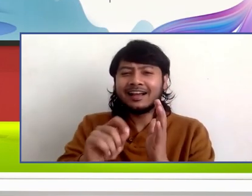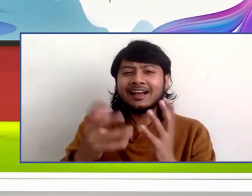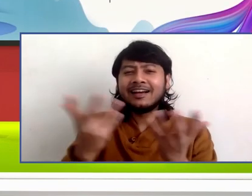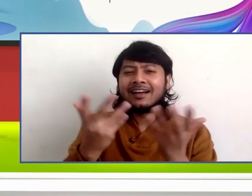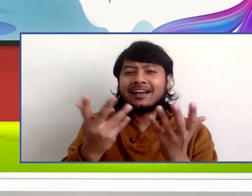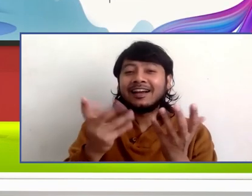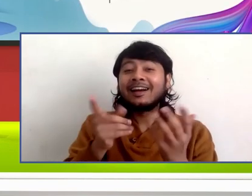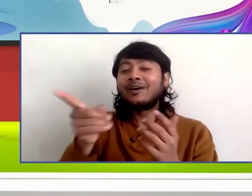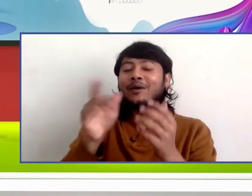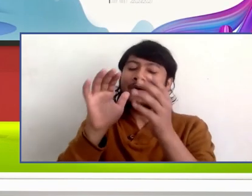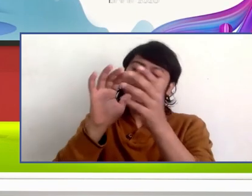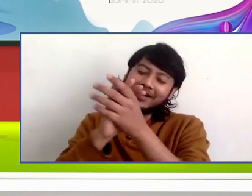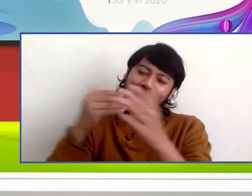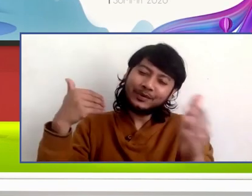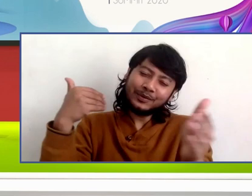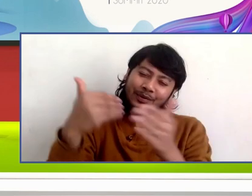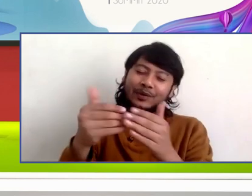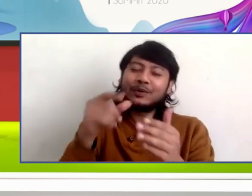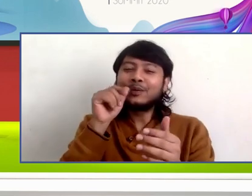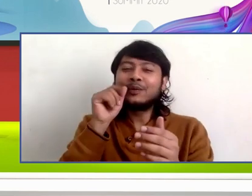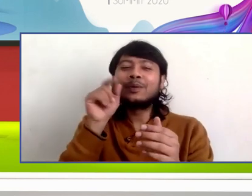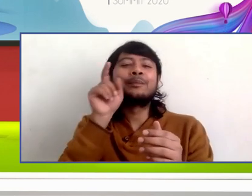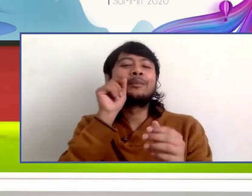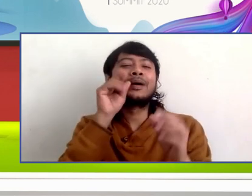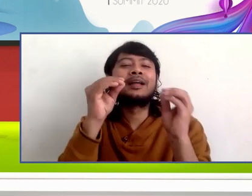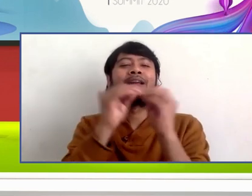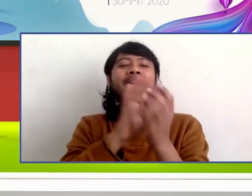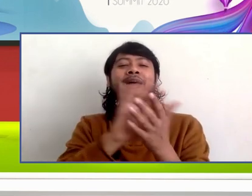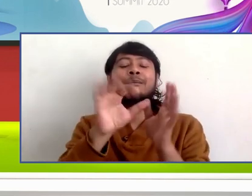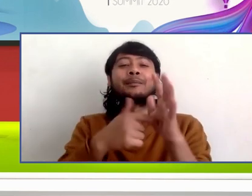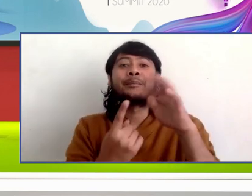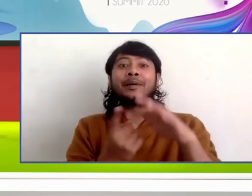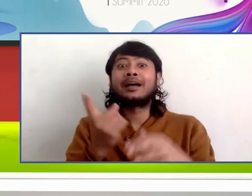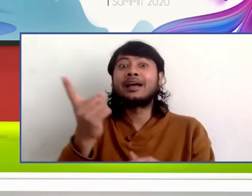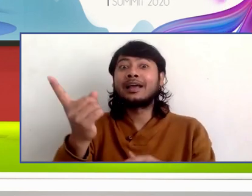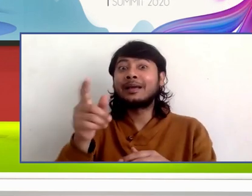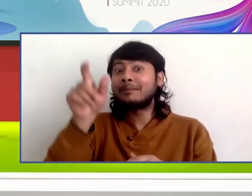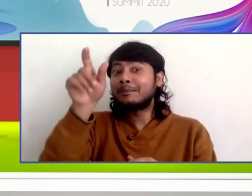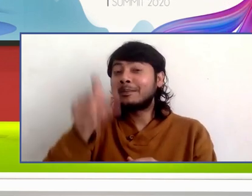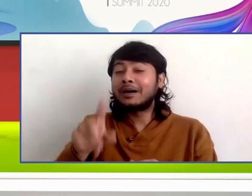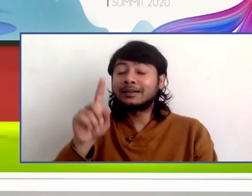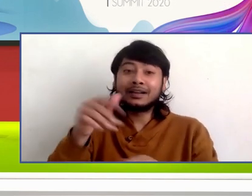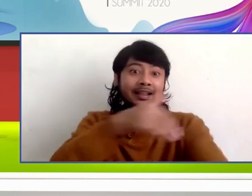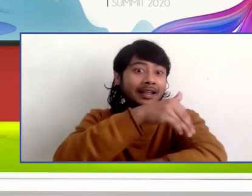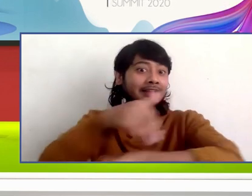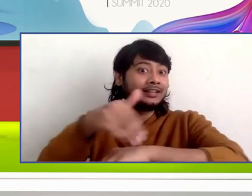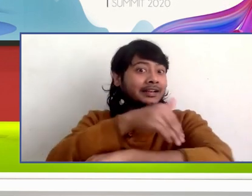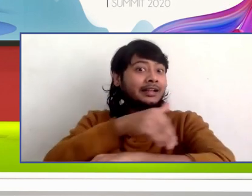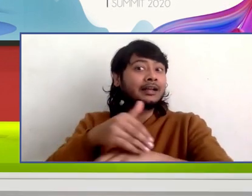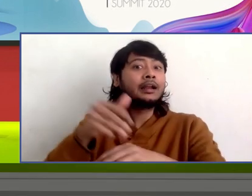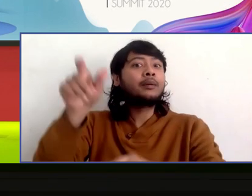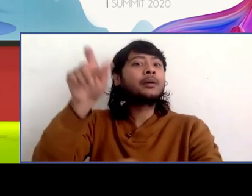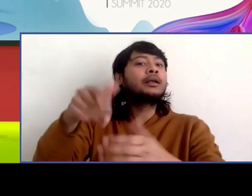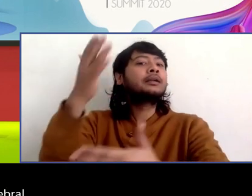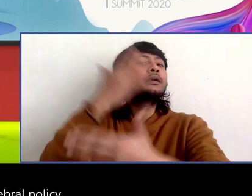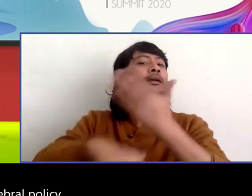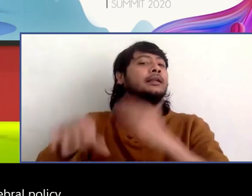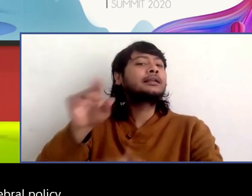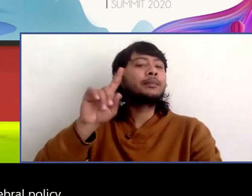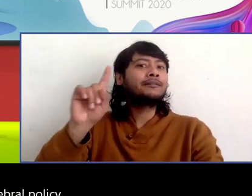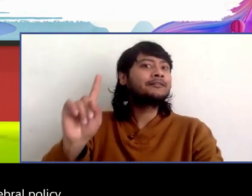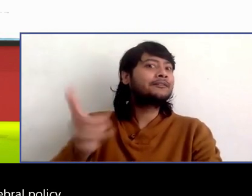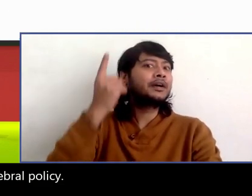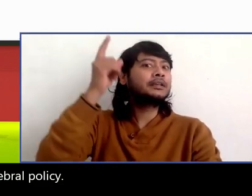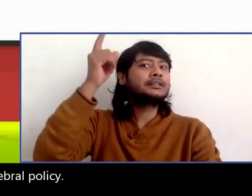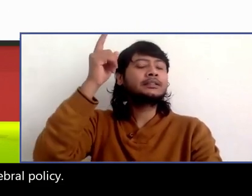Ashwin is the first successful engineer from India with cerebral palsy. His friend Bharat